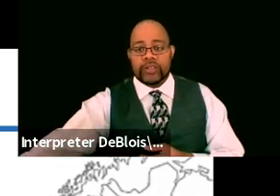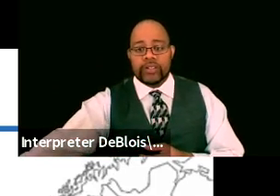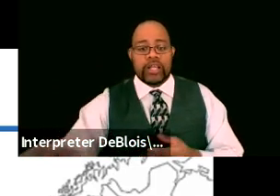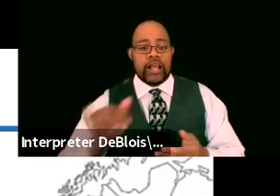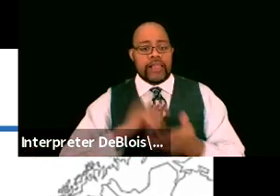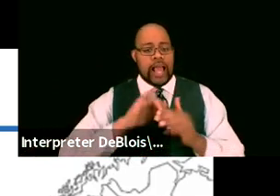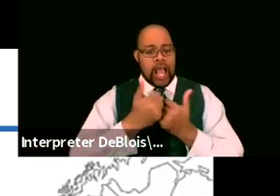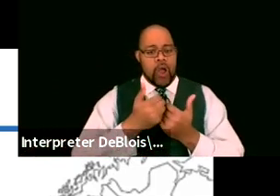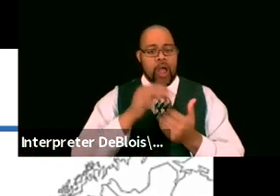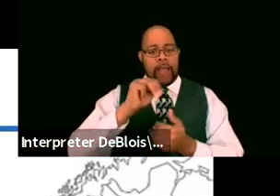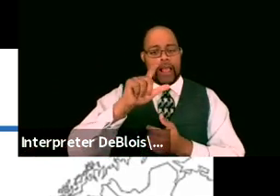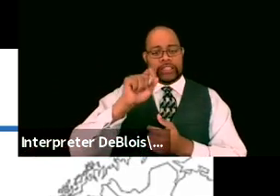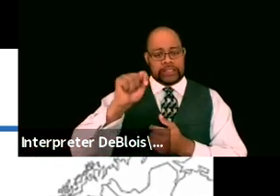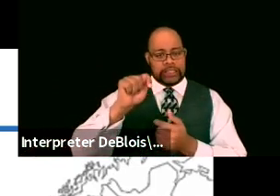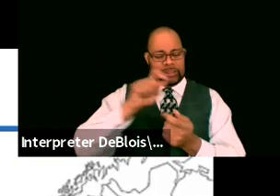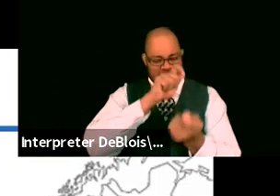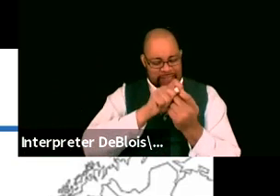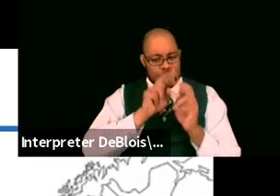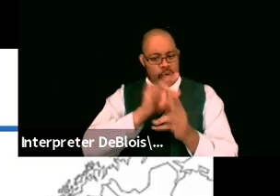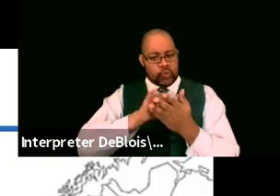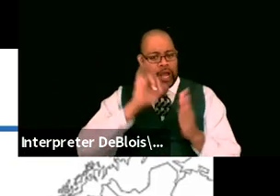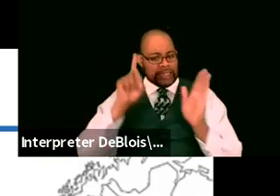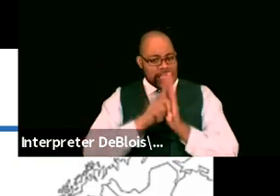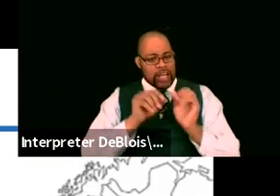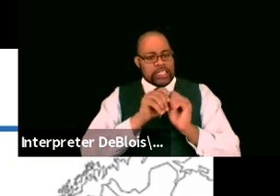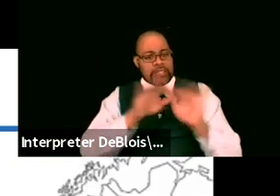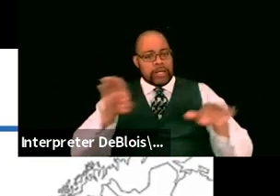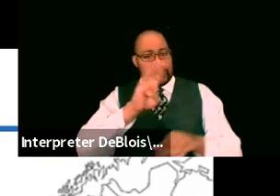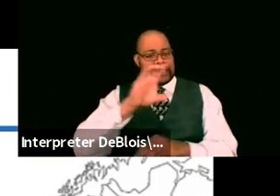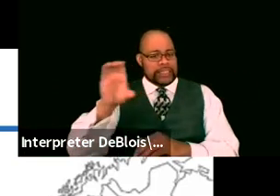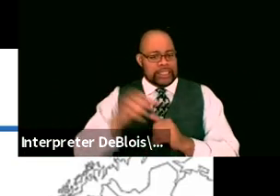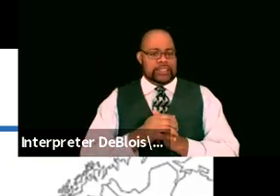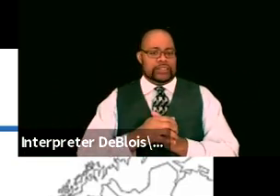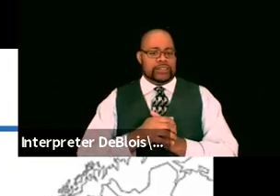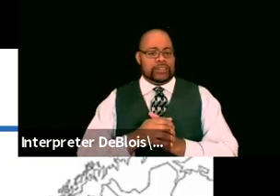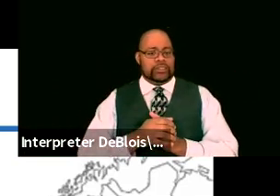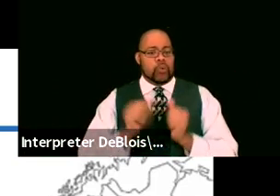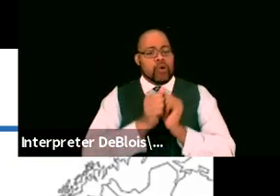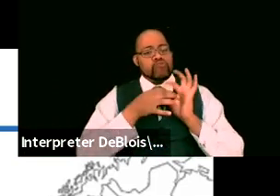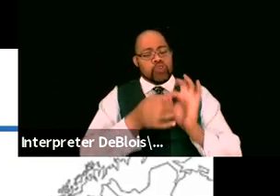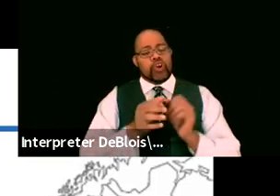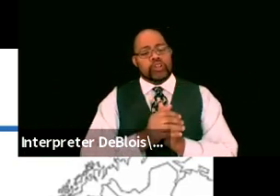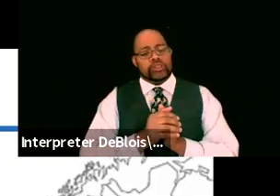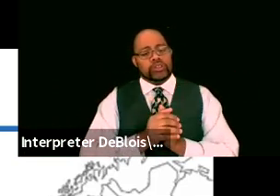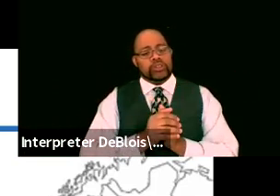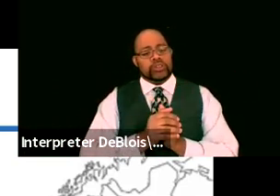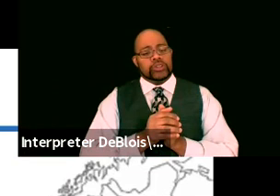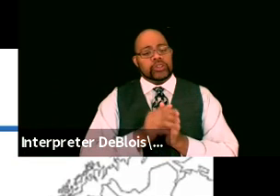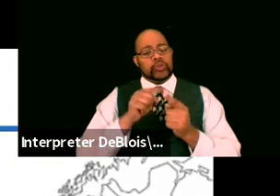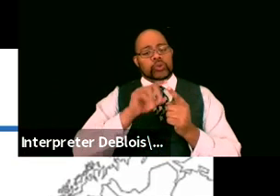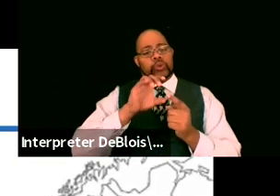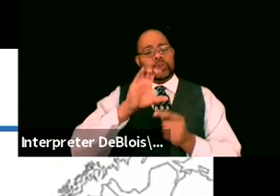MLST in particular has been used to identify the spread of Burkholderia-Sapiecia complex with regards to cystic